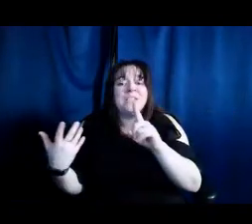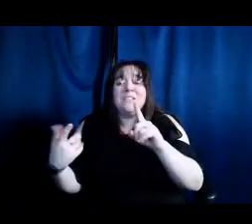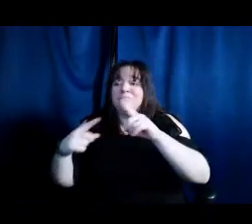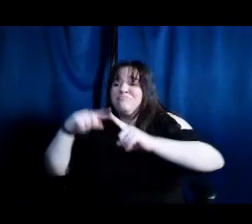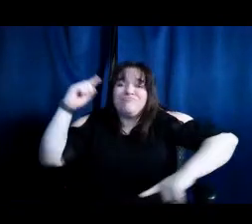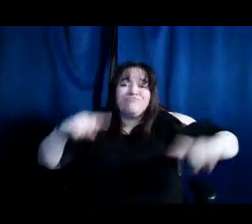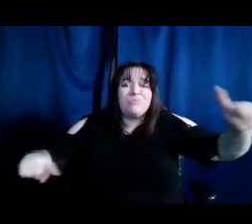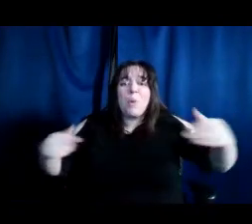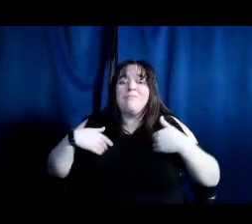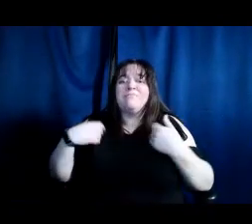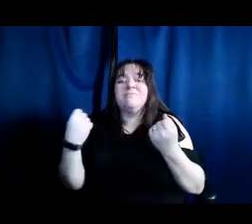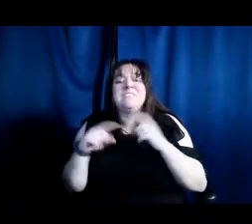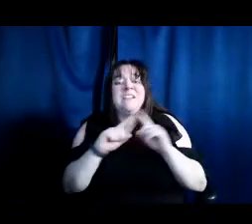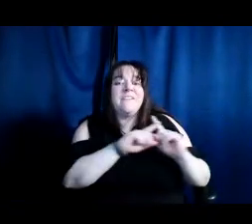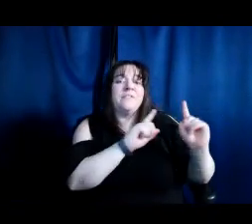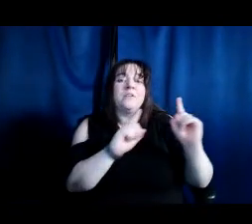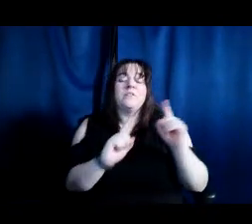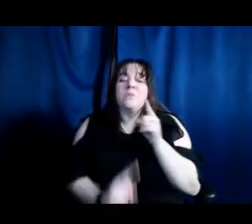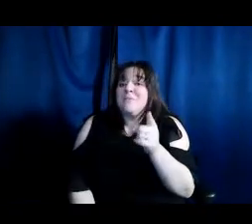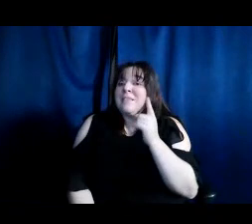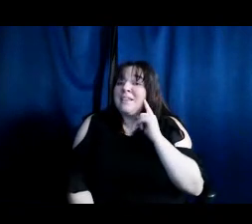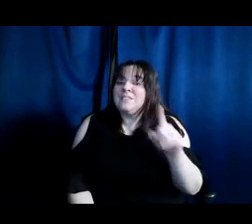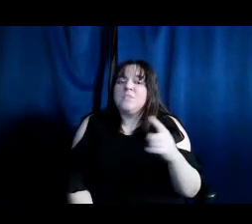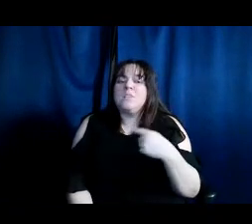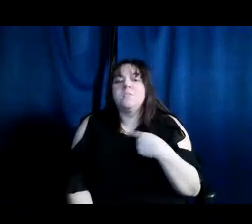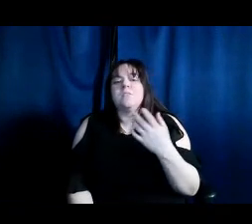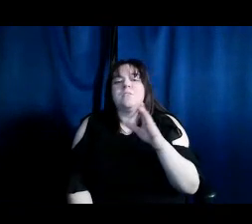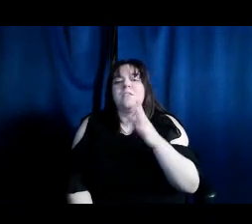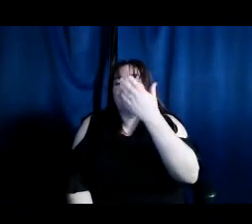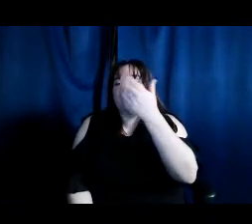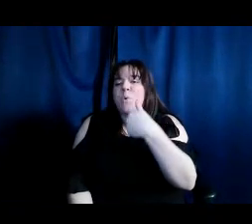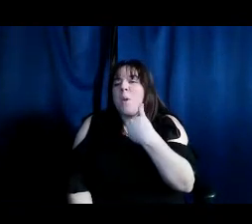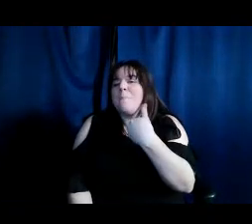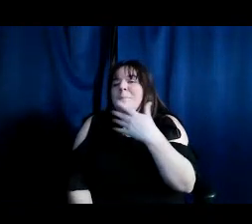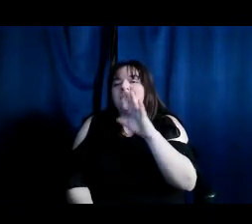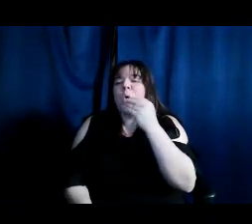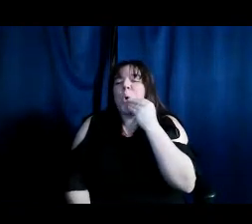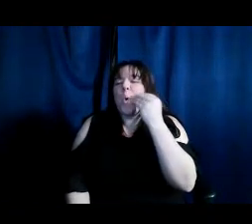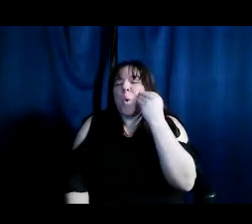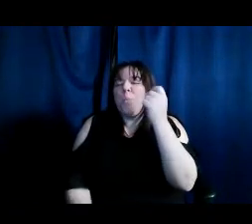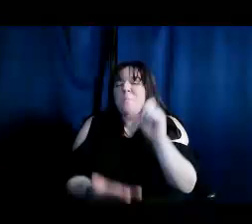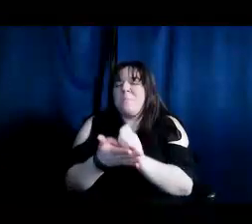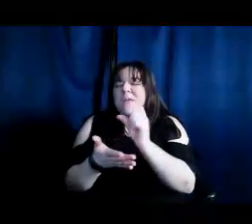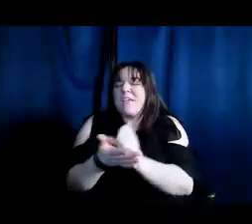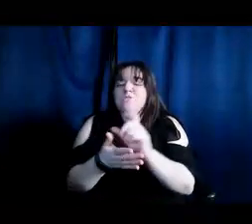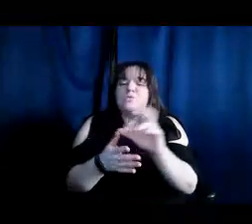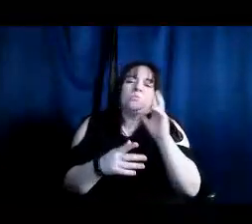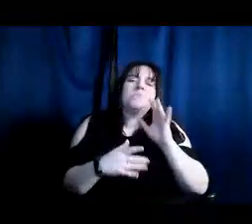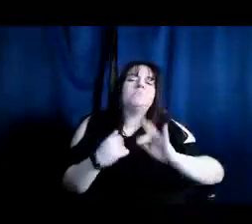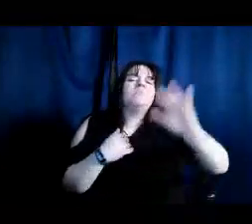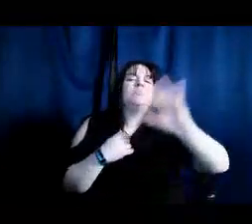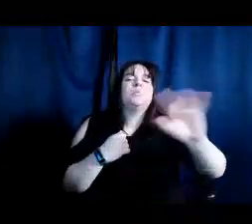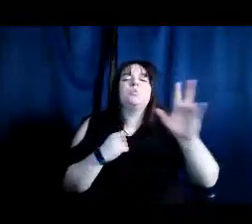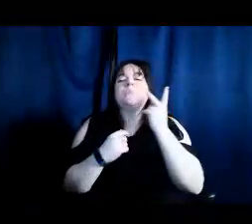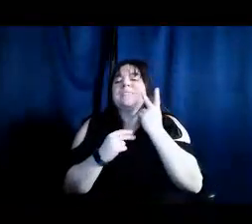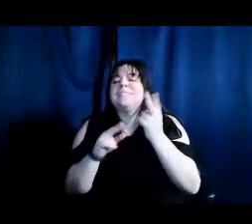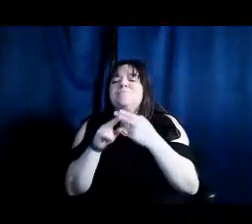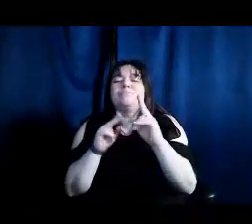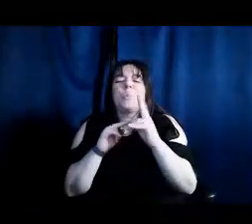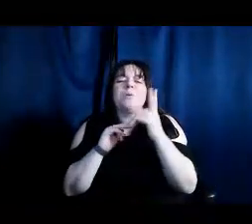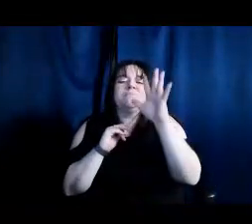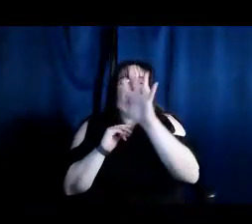header, navigation, and the hero banner. So let's scroll through the homepage for a quick look. This